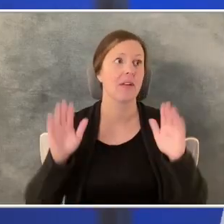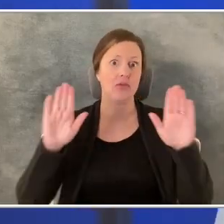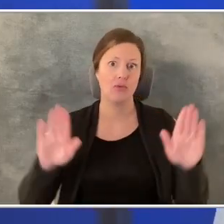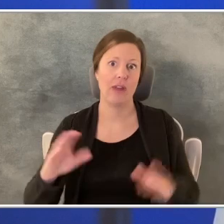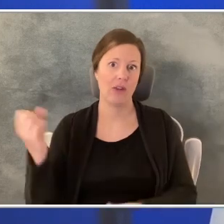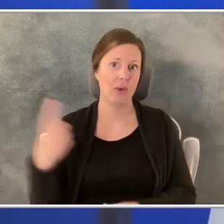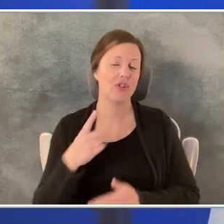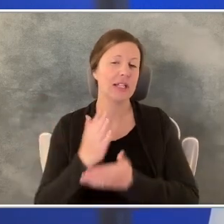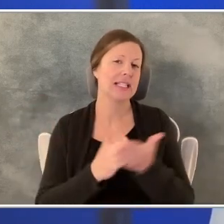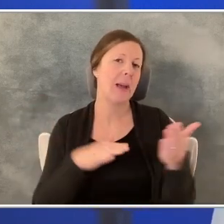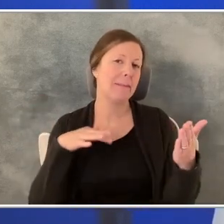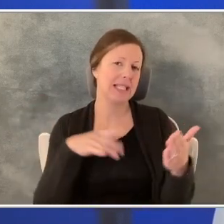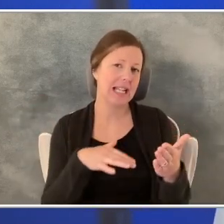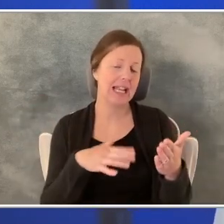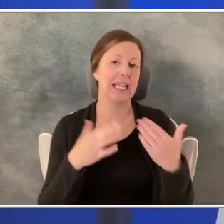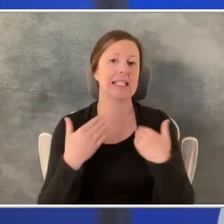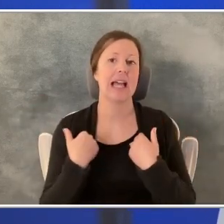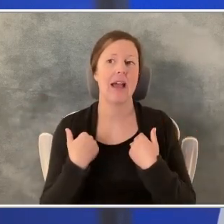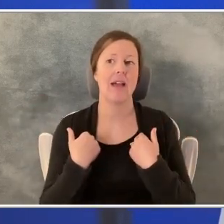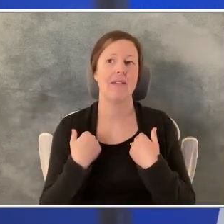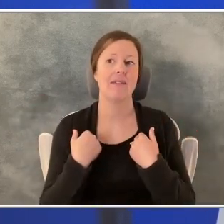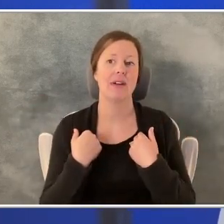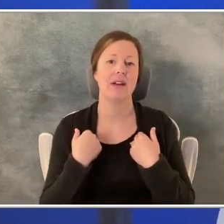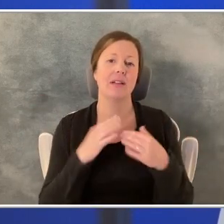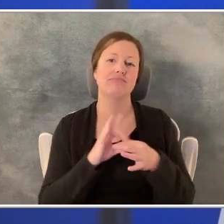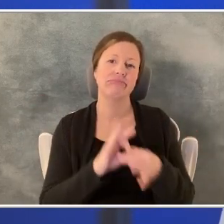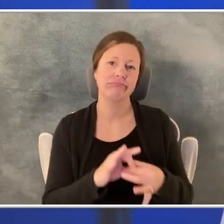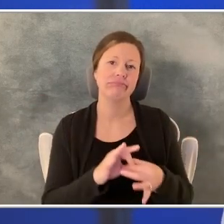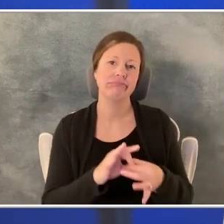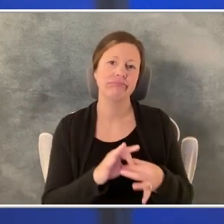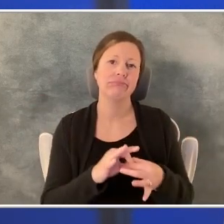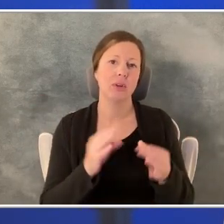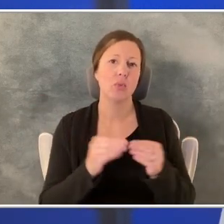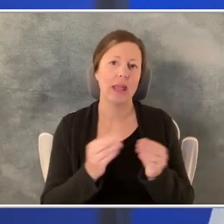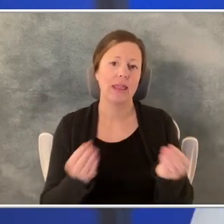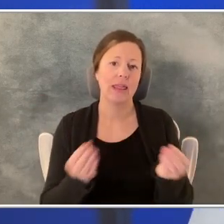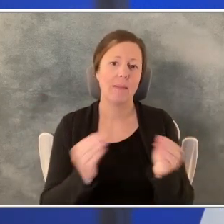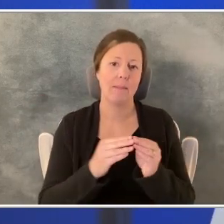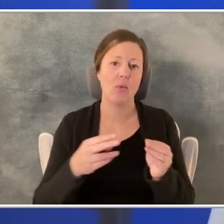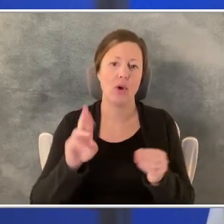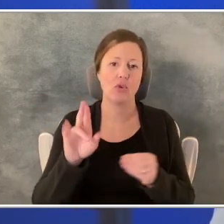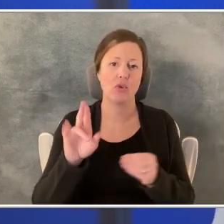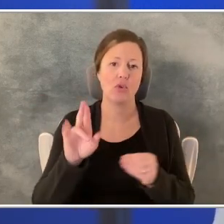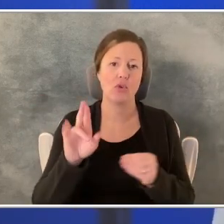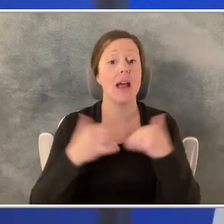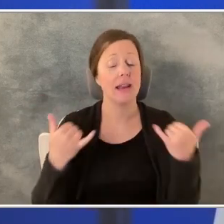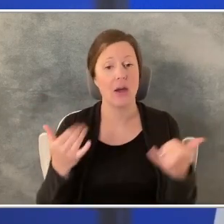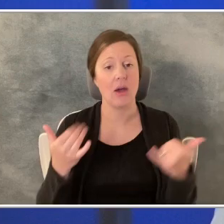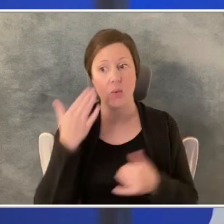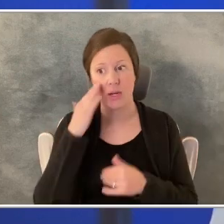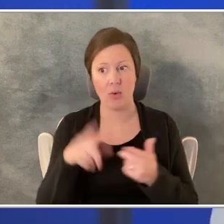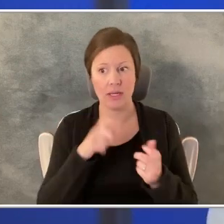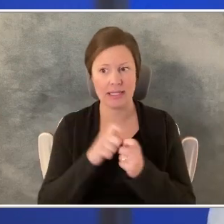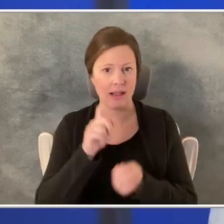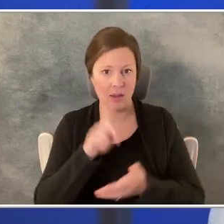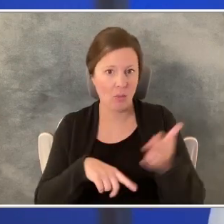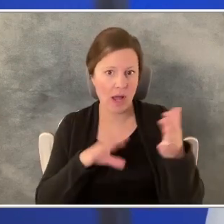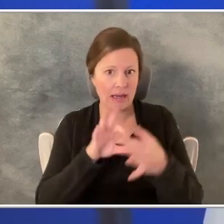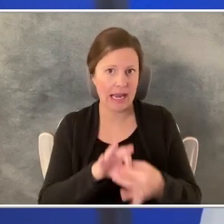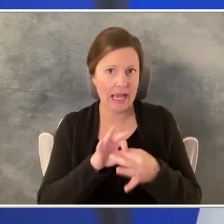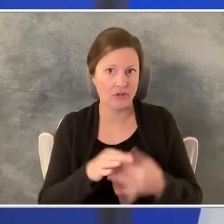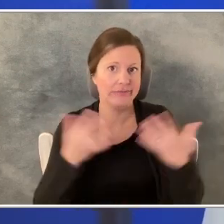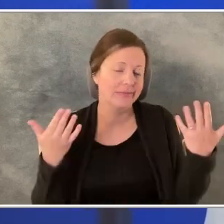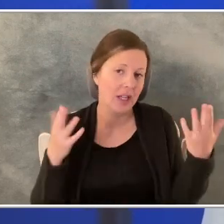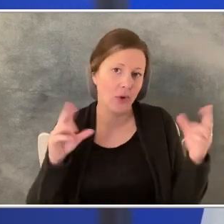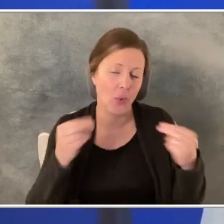an association with a higher risk of prostate cancer among firefighters. Now, do we know exactly what the linkage is? No. It goes to the point